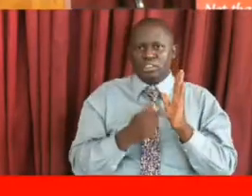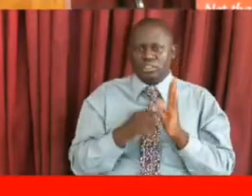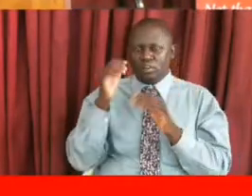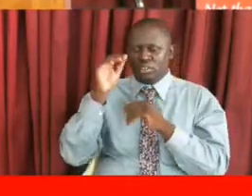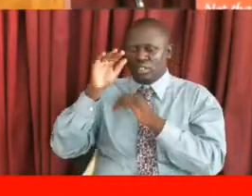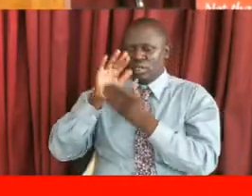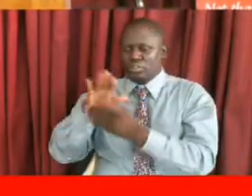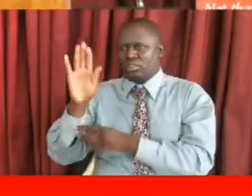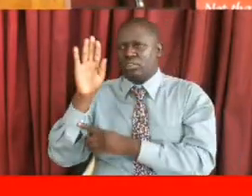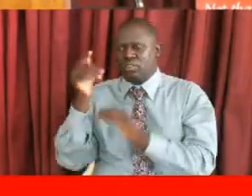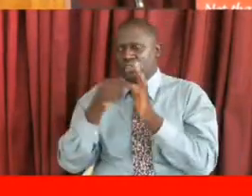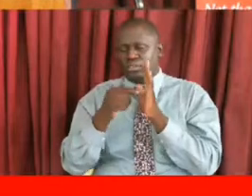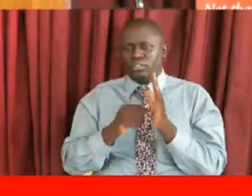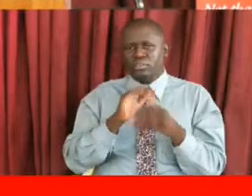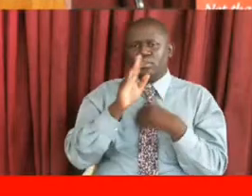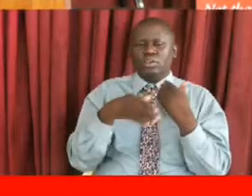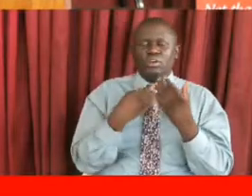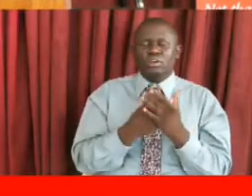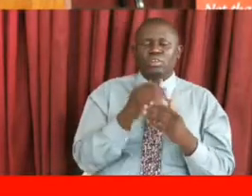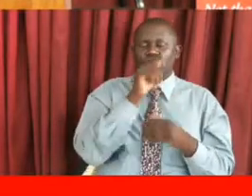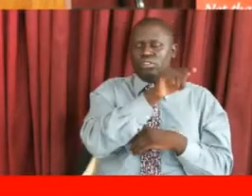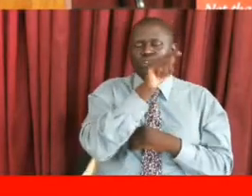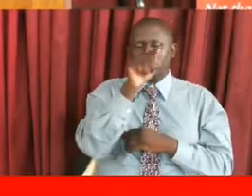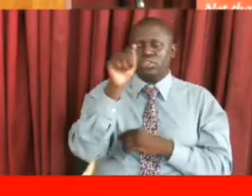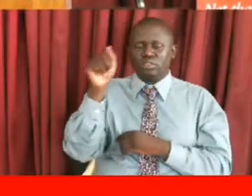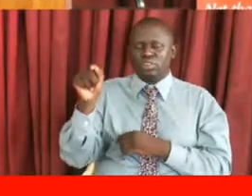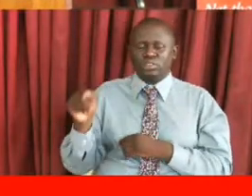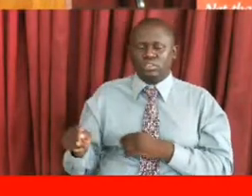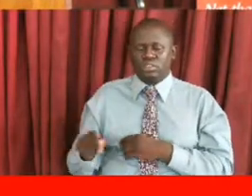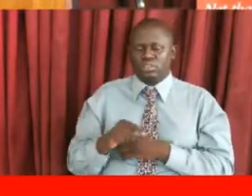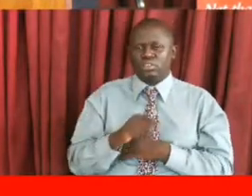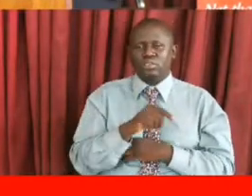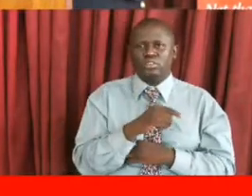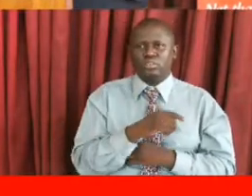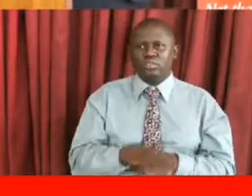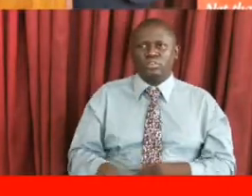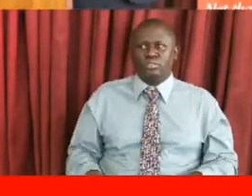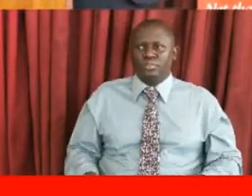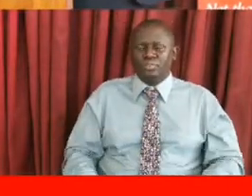or so all those these and that